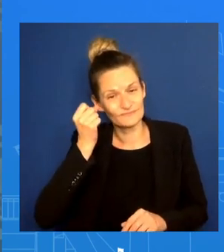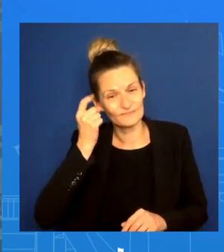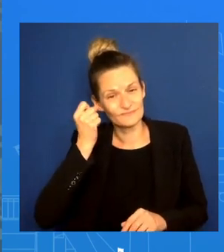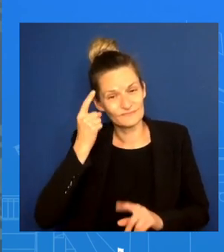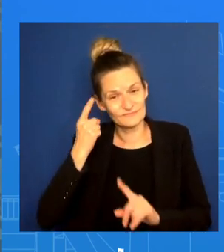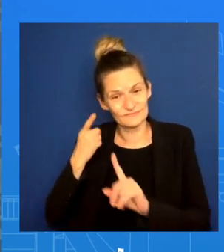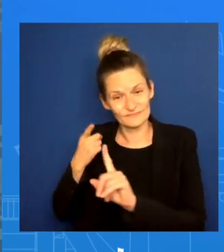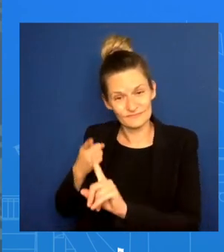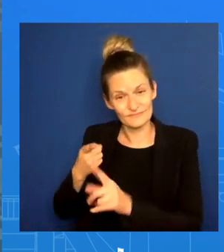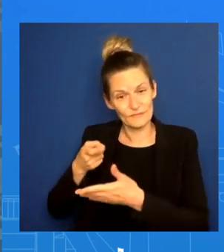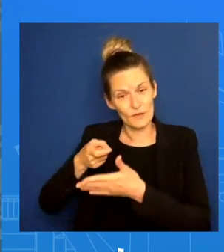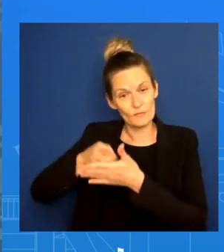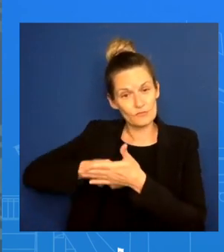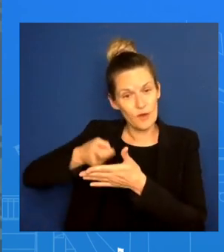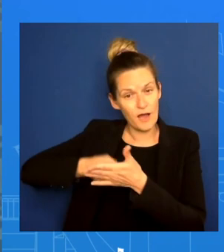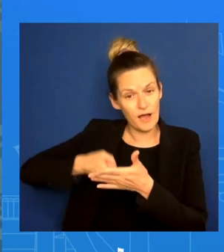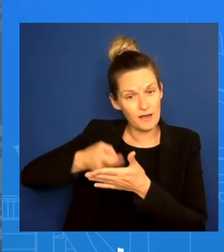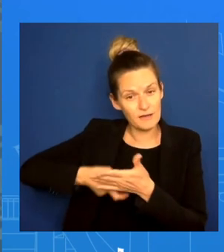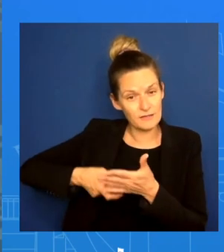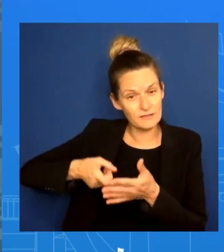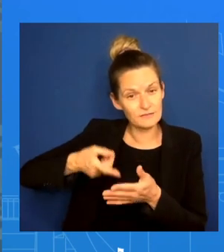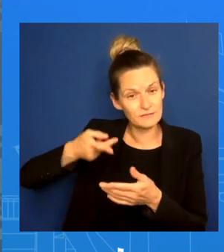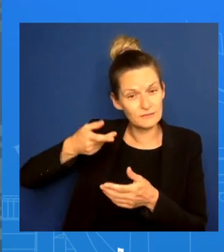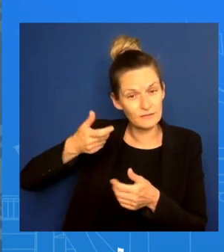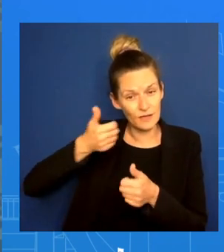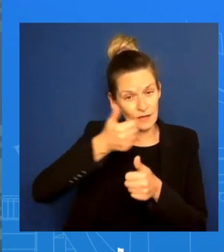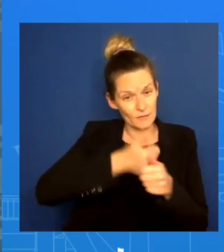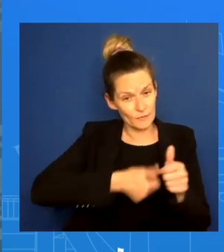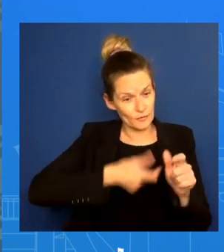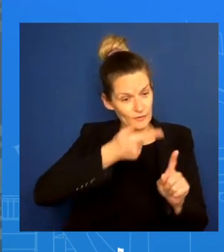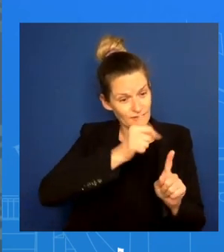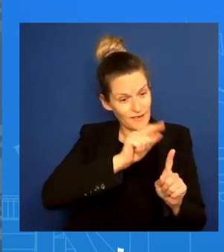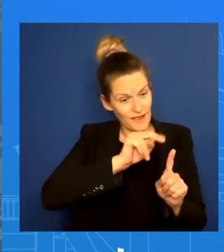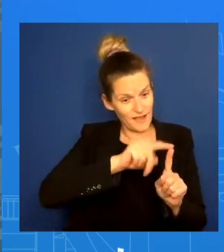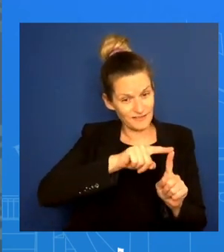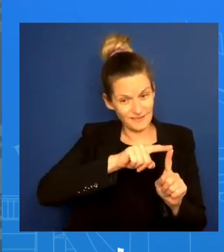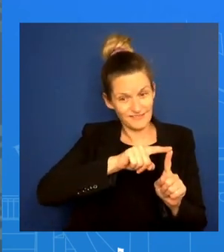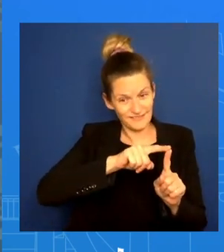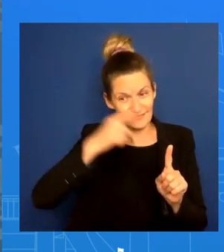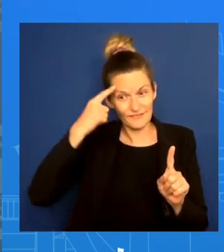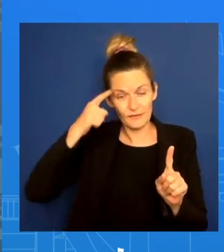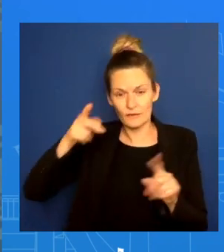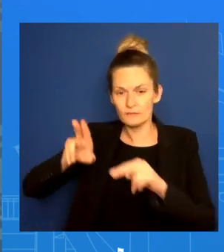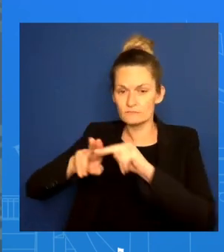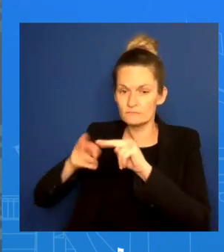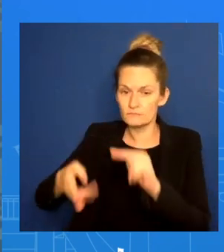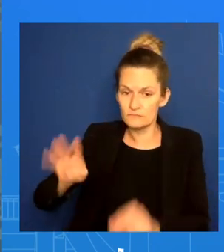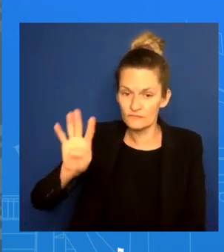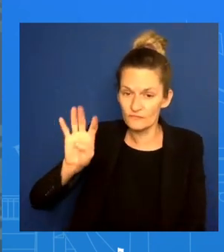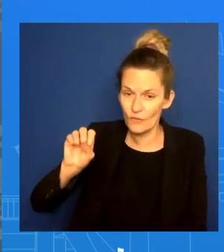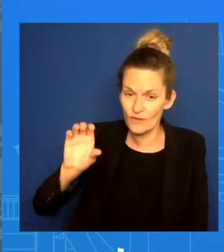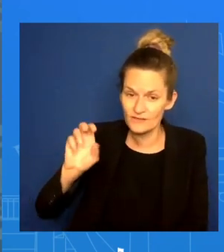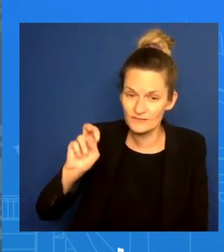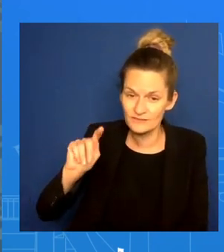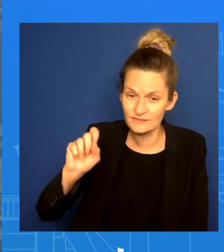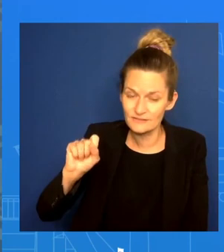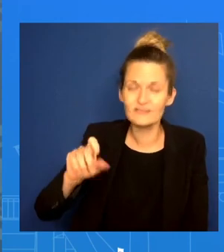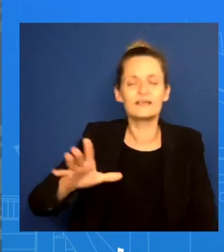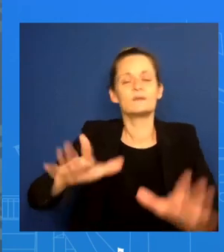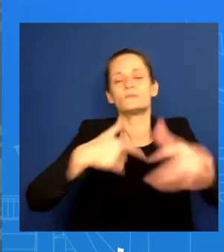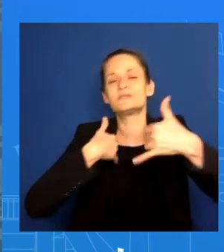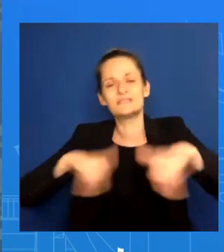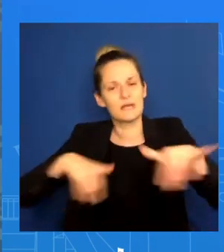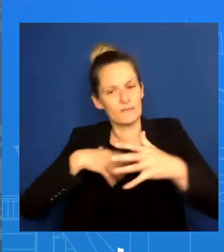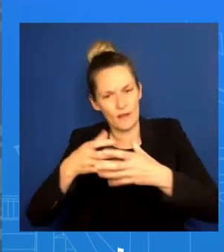while there's still more work to be done, but this will give families a little breathing room. 70 cents on average